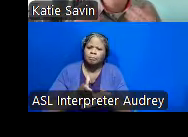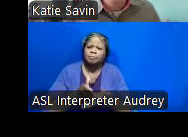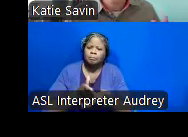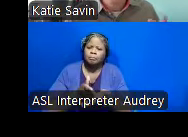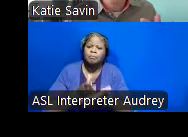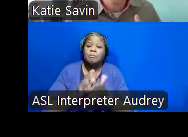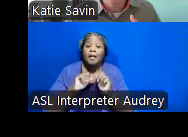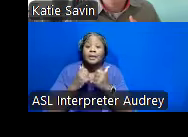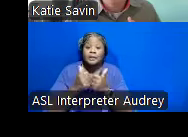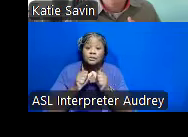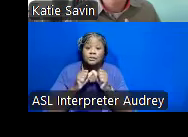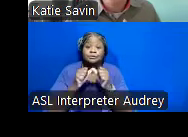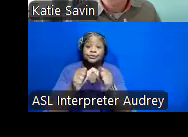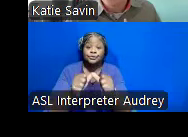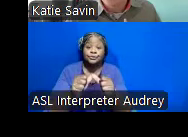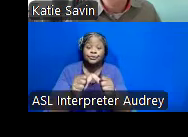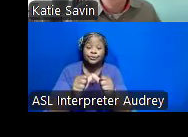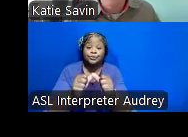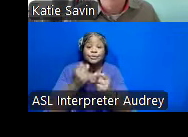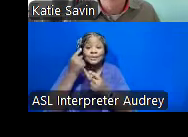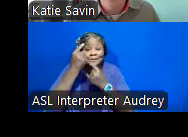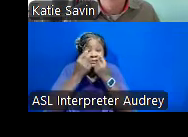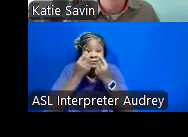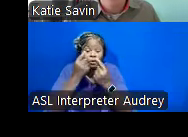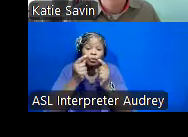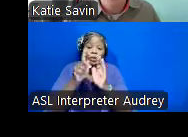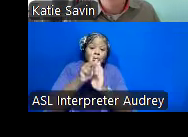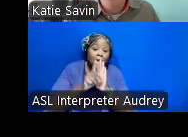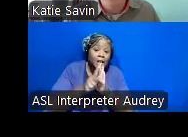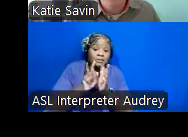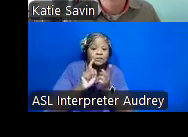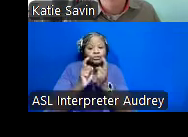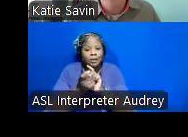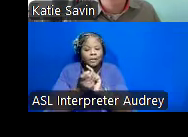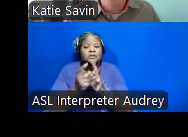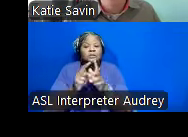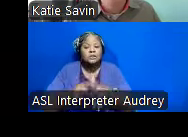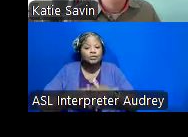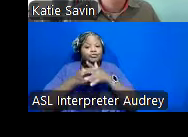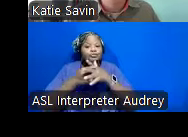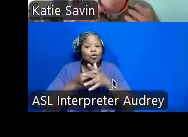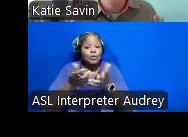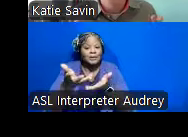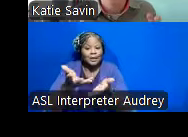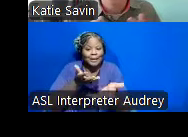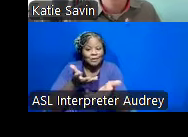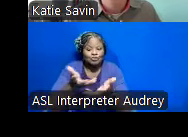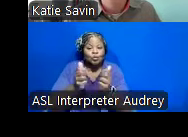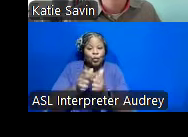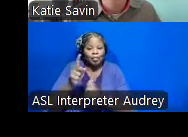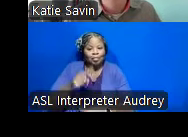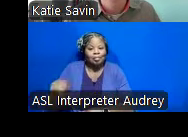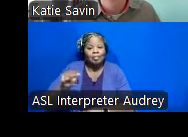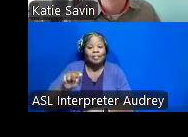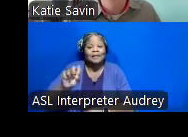agency continues to consider policy changes, that they always start those processes with engaging with stakeholders, because the